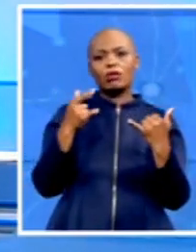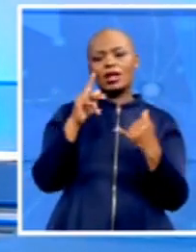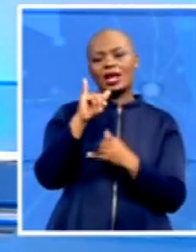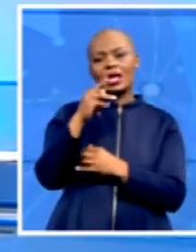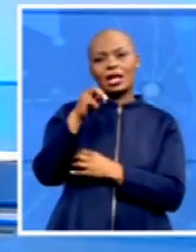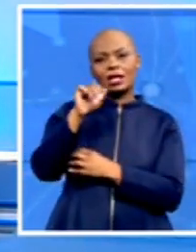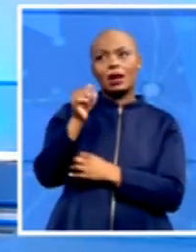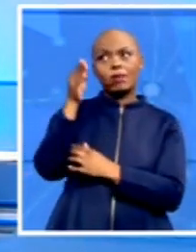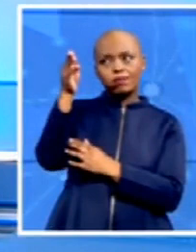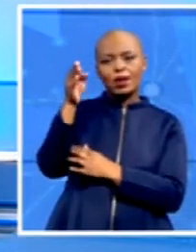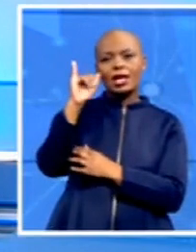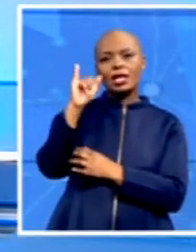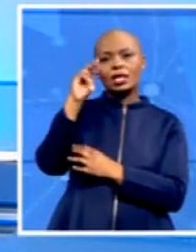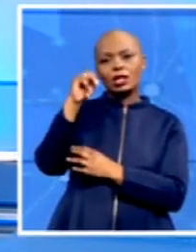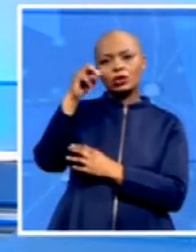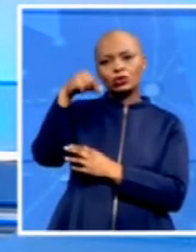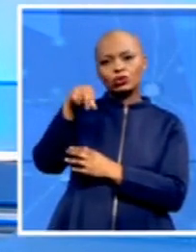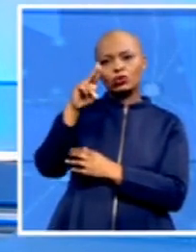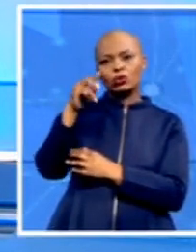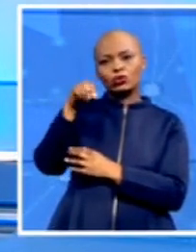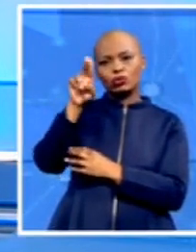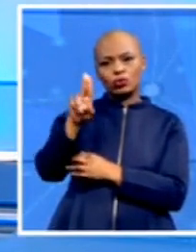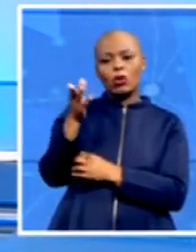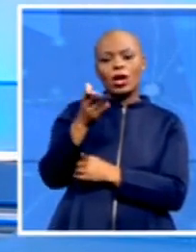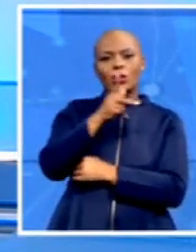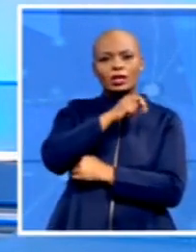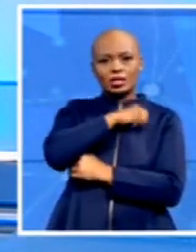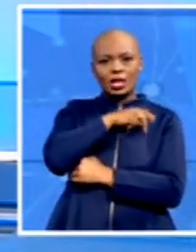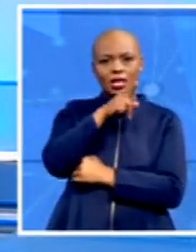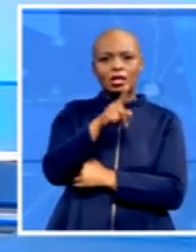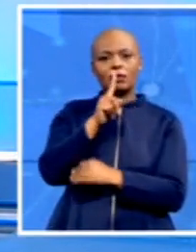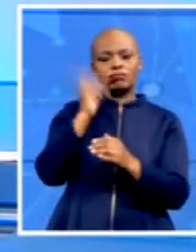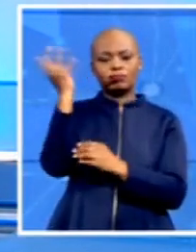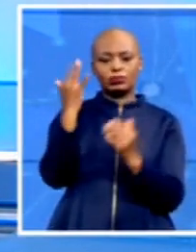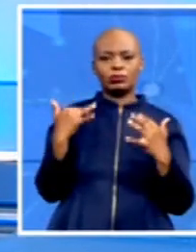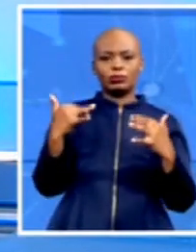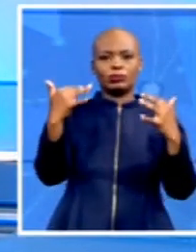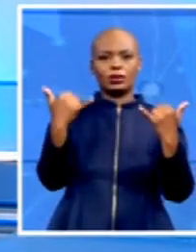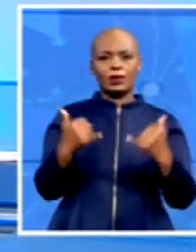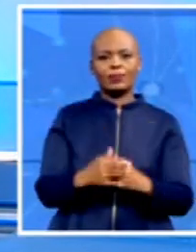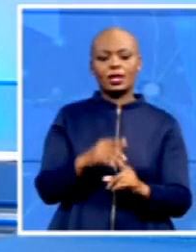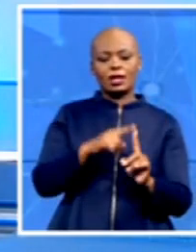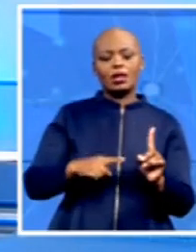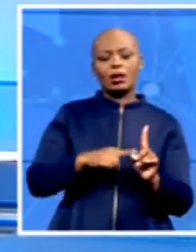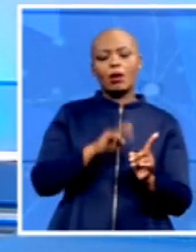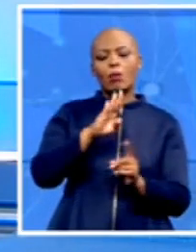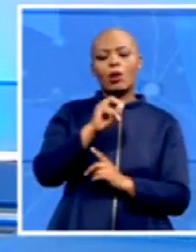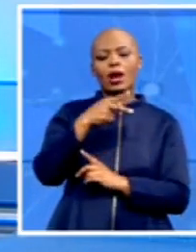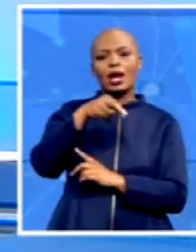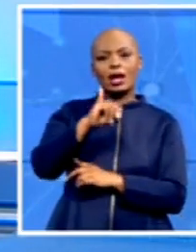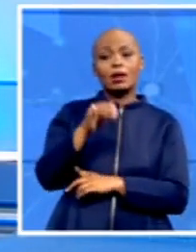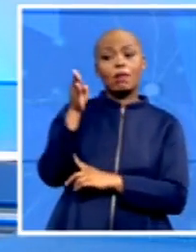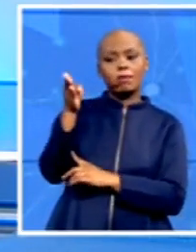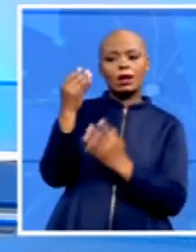get the very latest and bring in SABC news reporter Bongani Gema. He's live for us there. Bongani, very good morning to you once again.